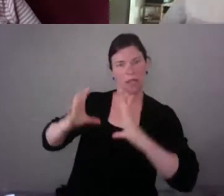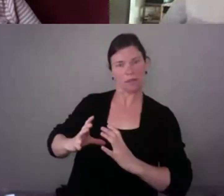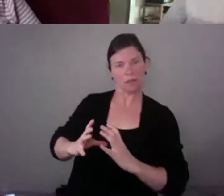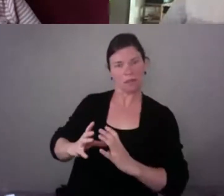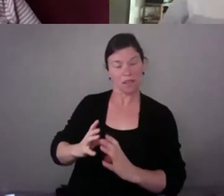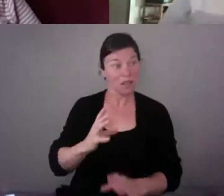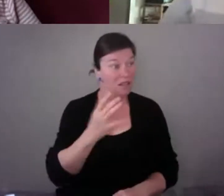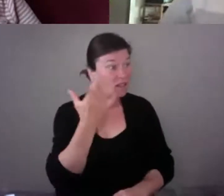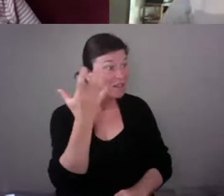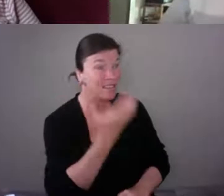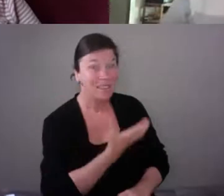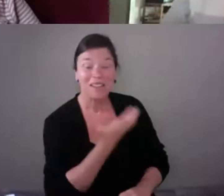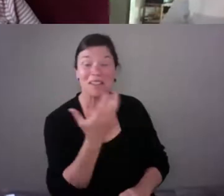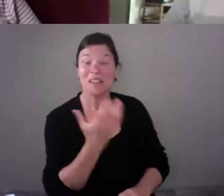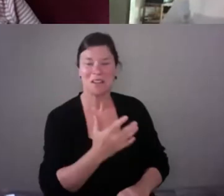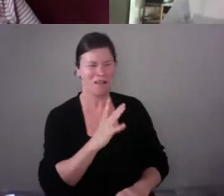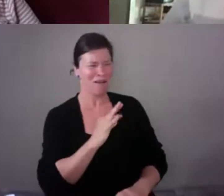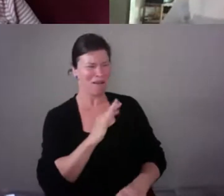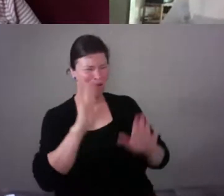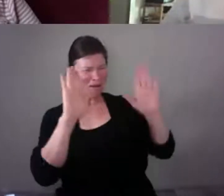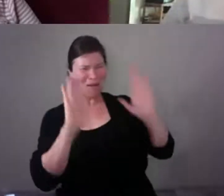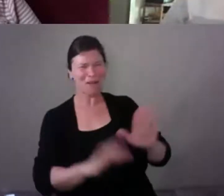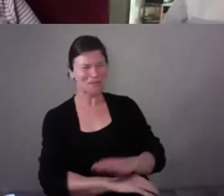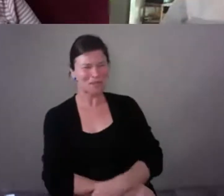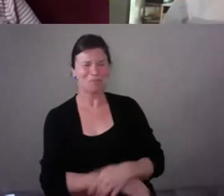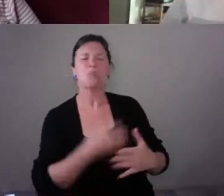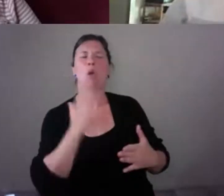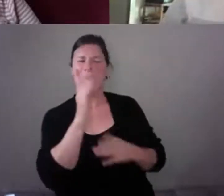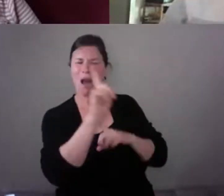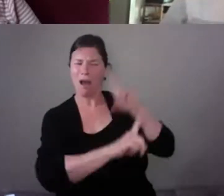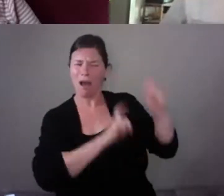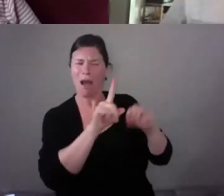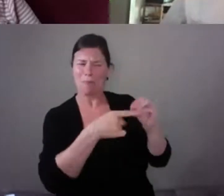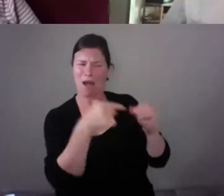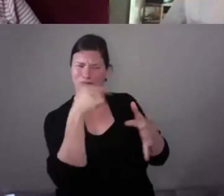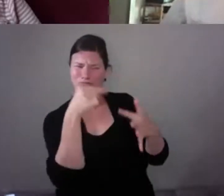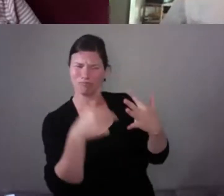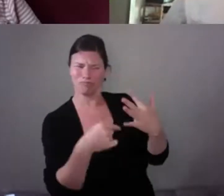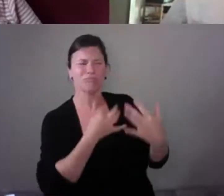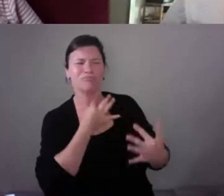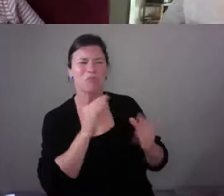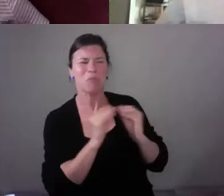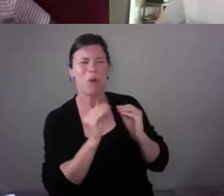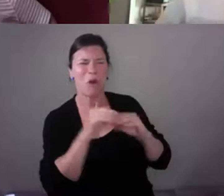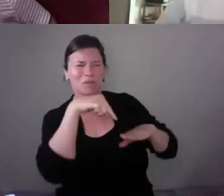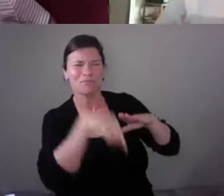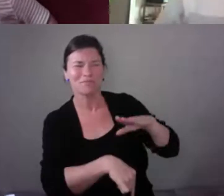Wow, well, that's awesome, and I'll be asking you about those things because I want to know all about them, but